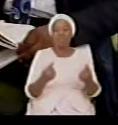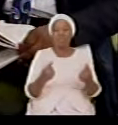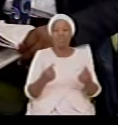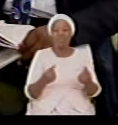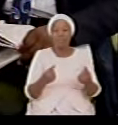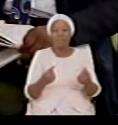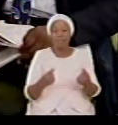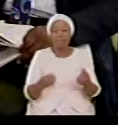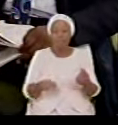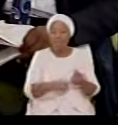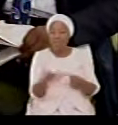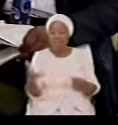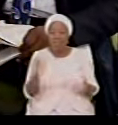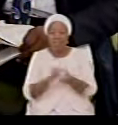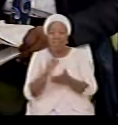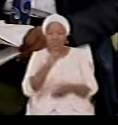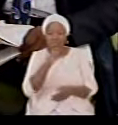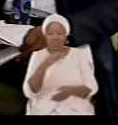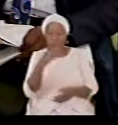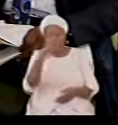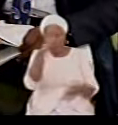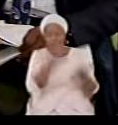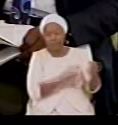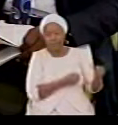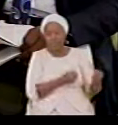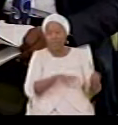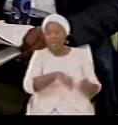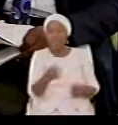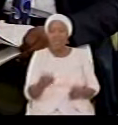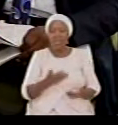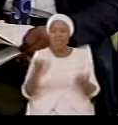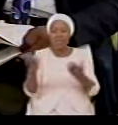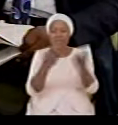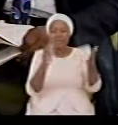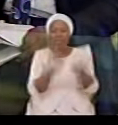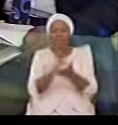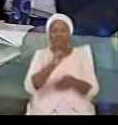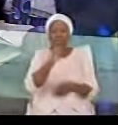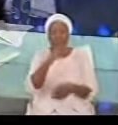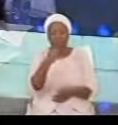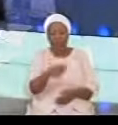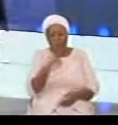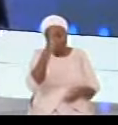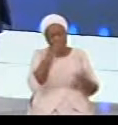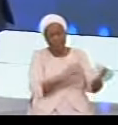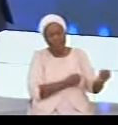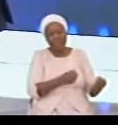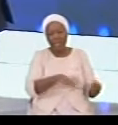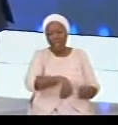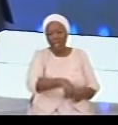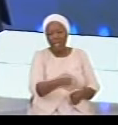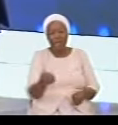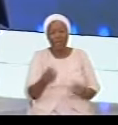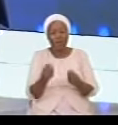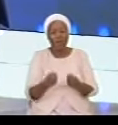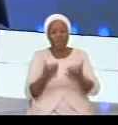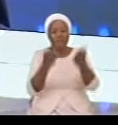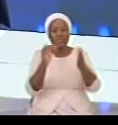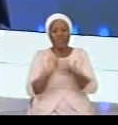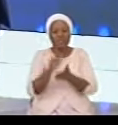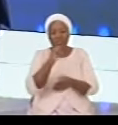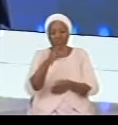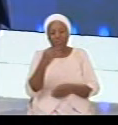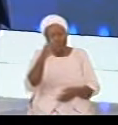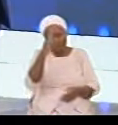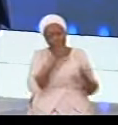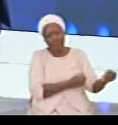Whatsoever is not of faith, any sacrifice that is not of faith, any offering that is not